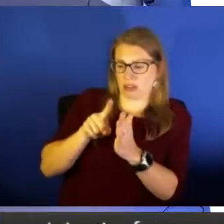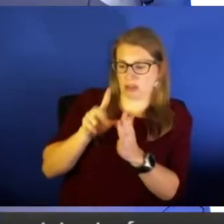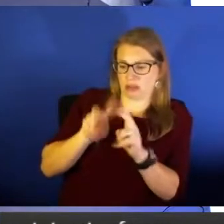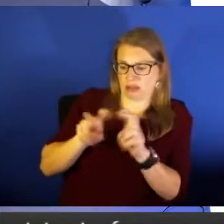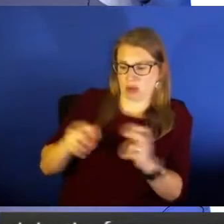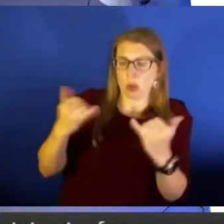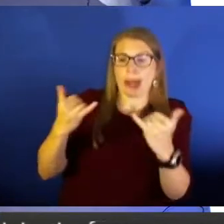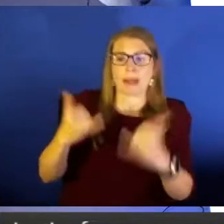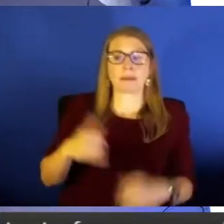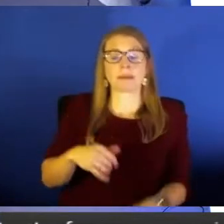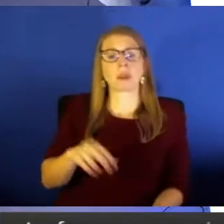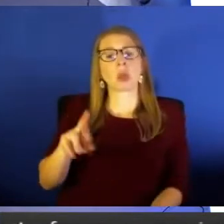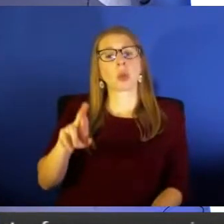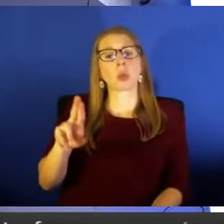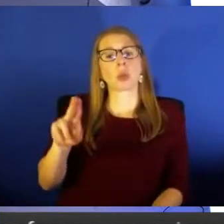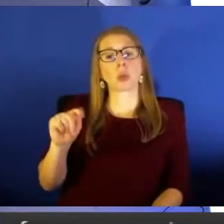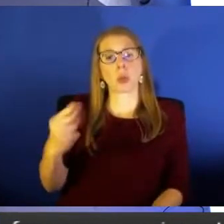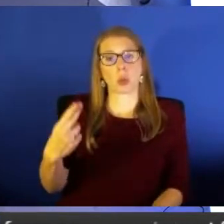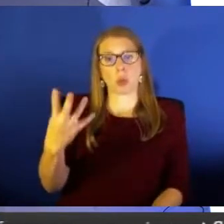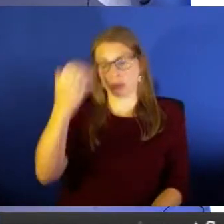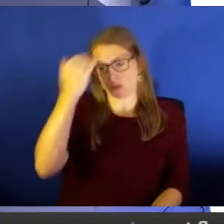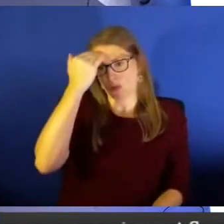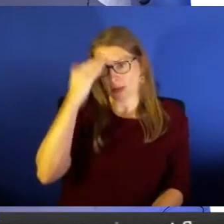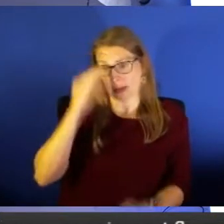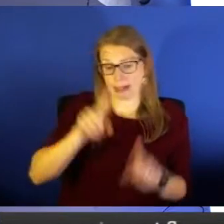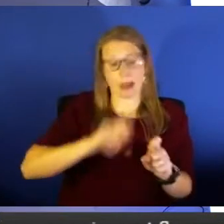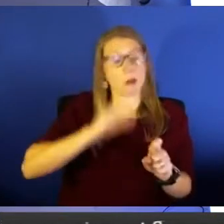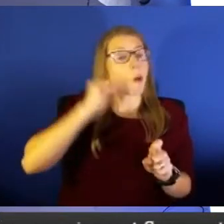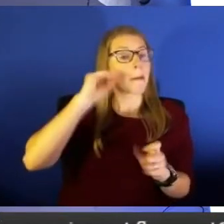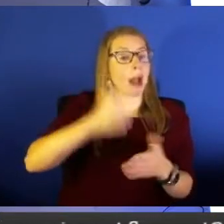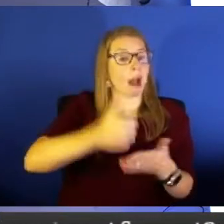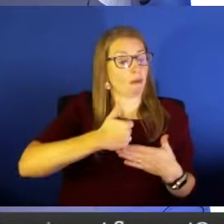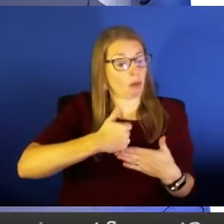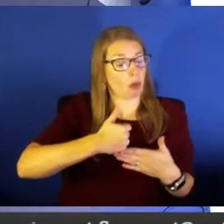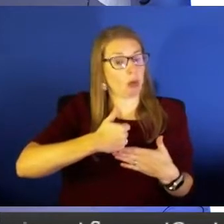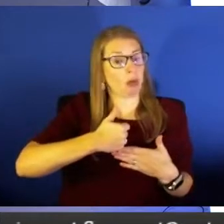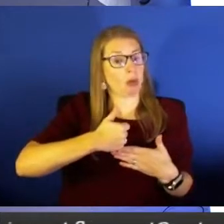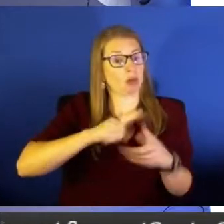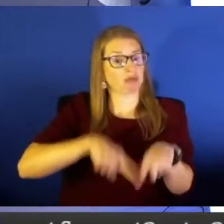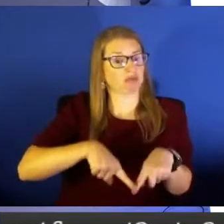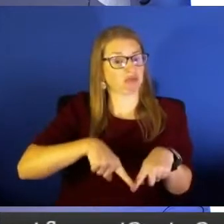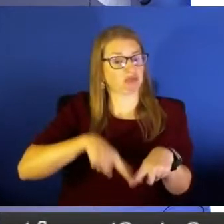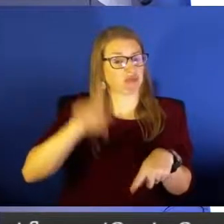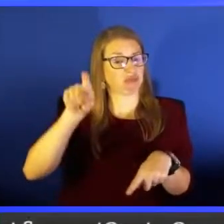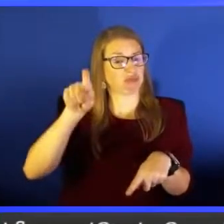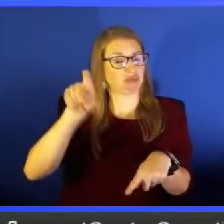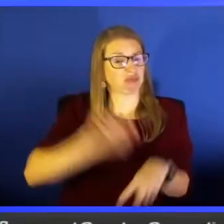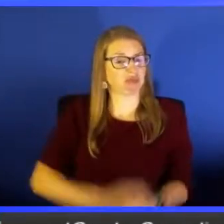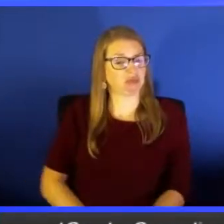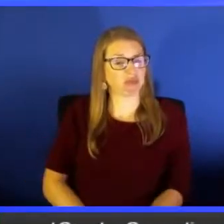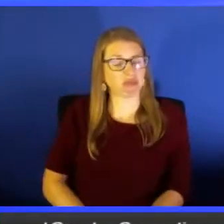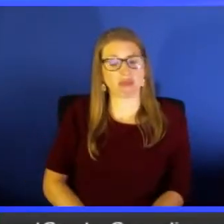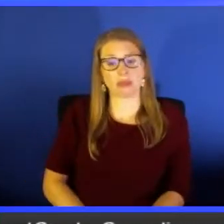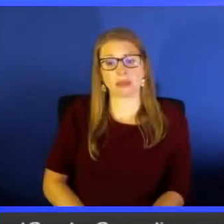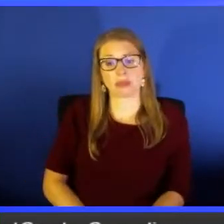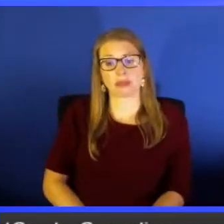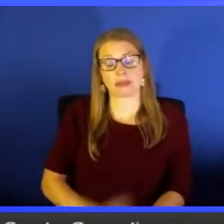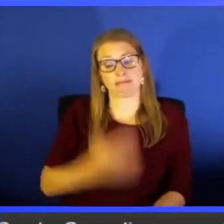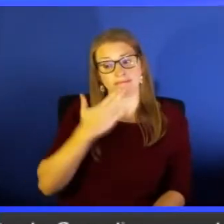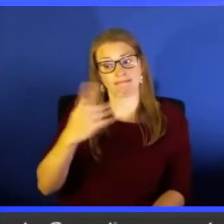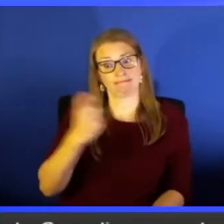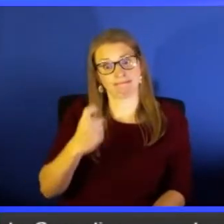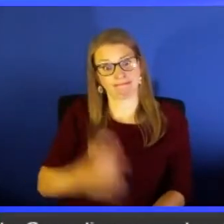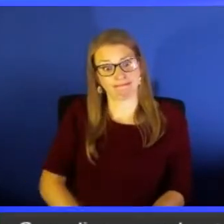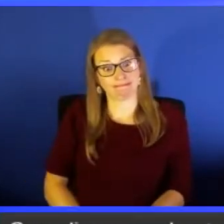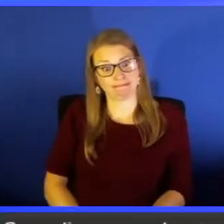like to know if you feel that testing at home is helpful and or reliable. So that's very good. It's a good question, you from know. Ruth.